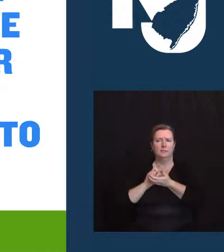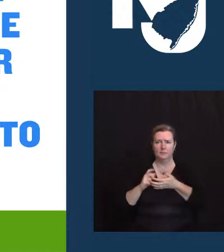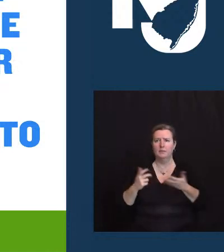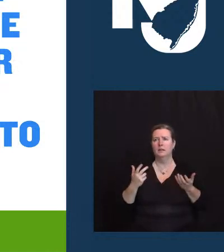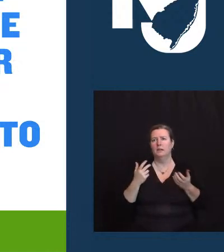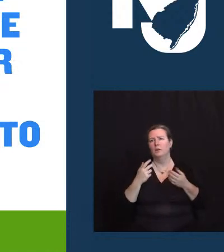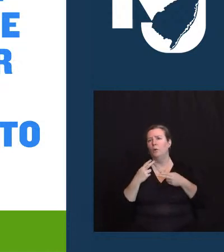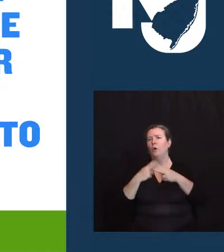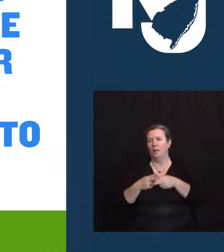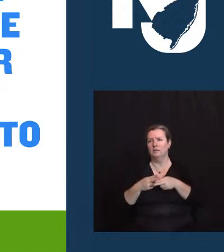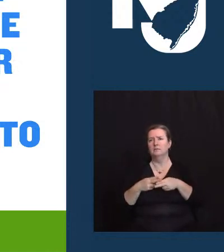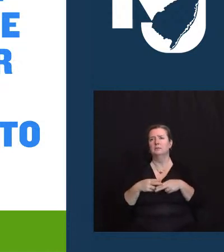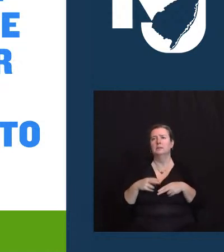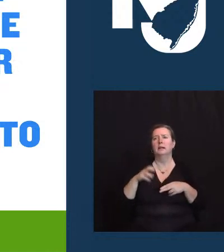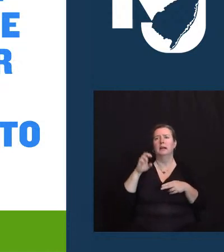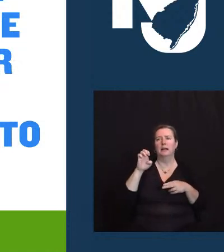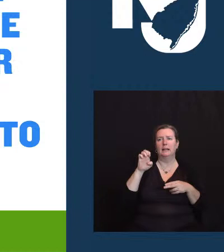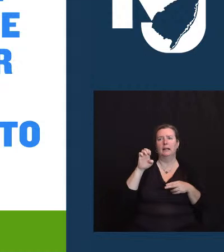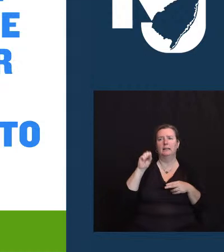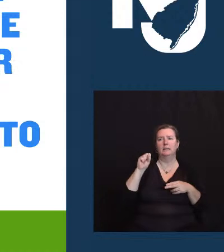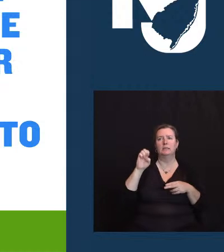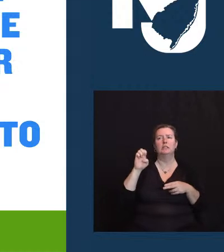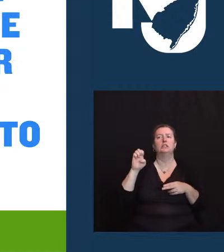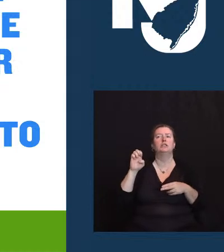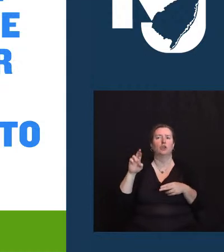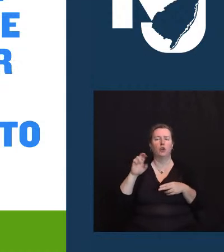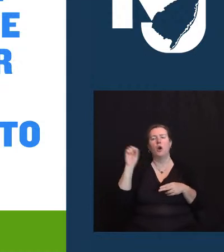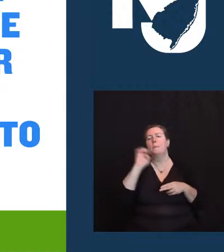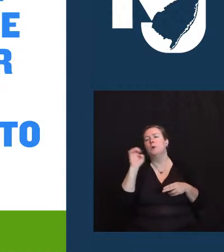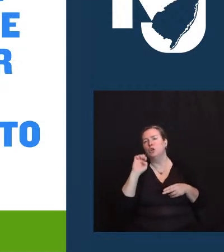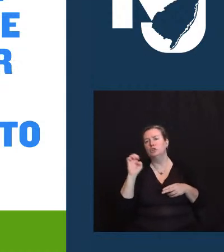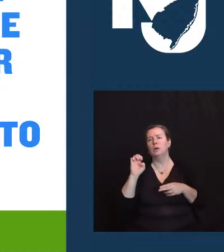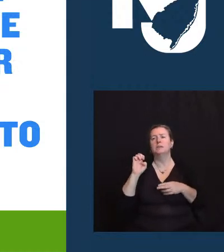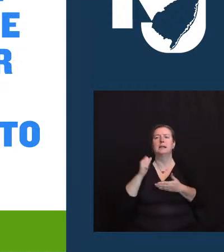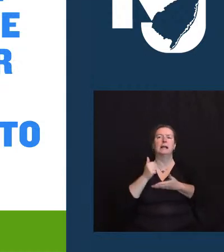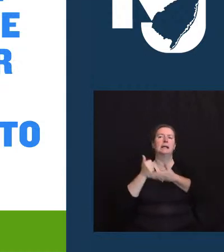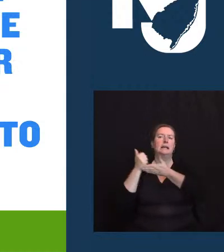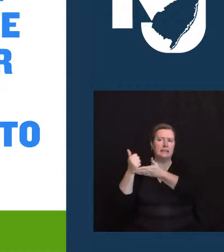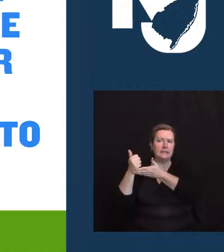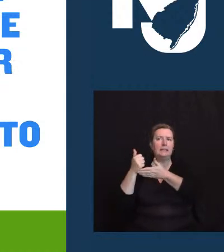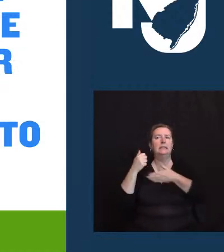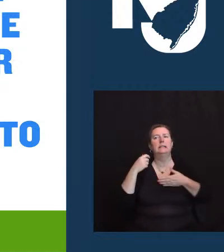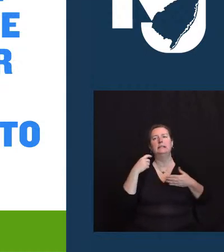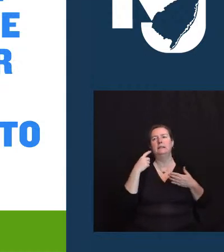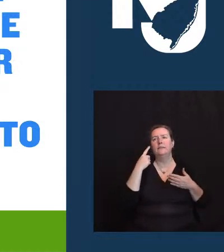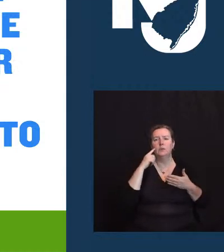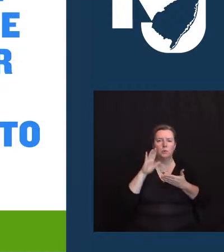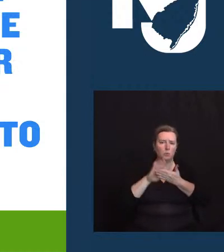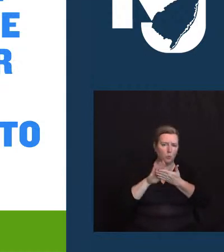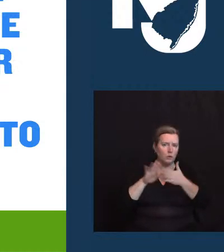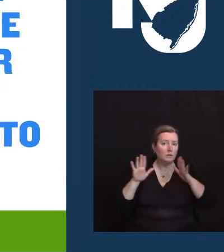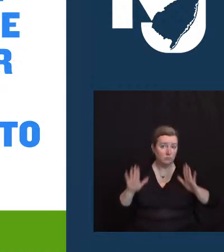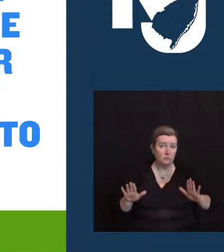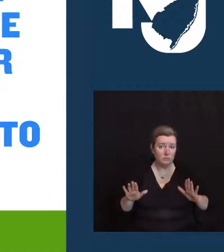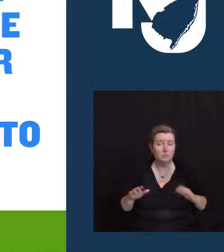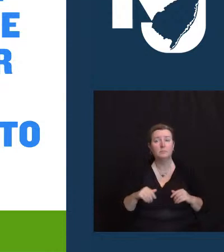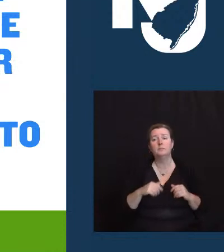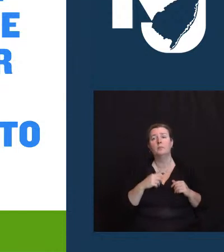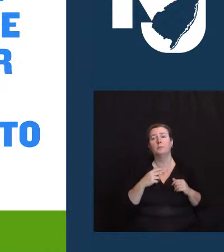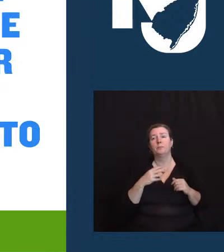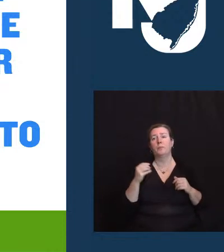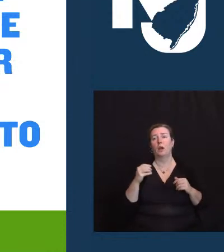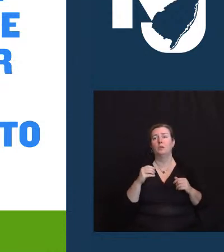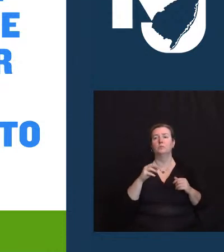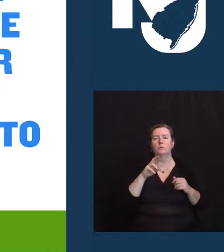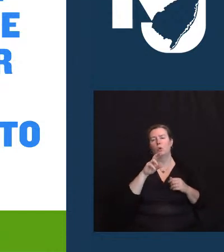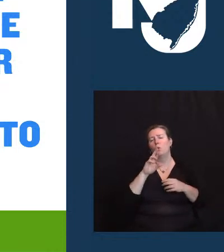as ESSER, and emergency assistance for non-public schools from the Governor's Emergency Education Relief Funds, otherwise known